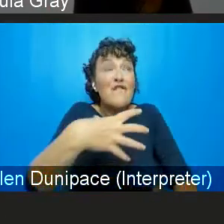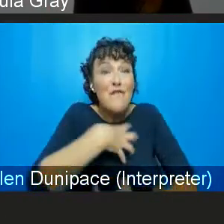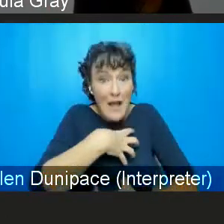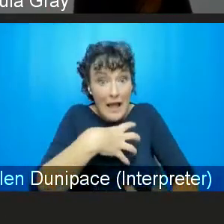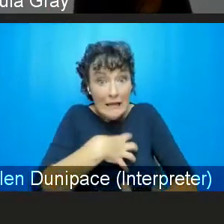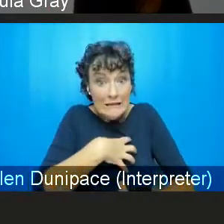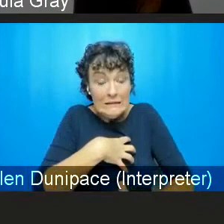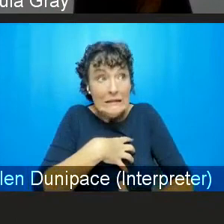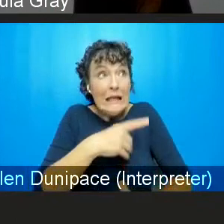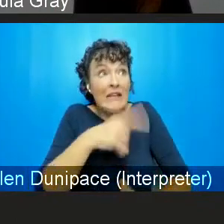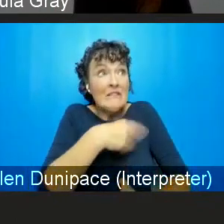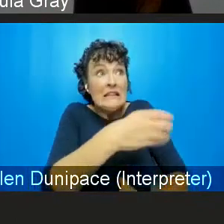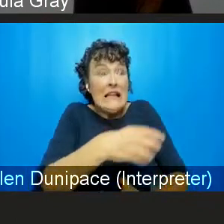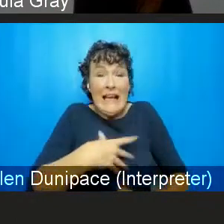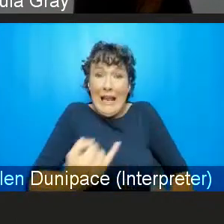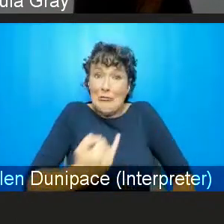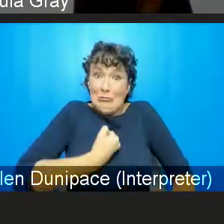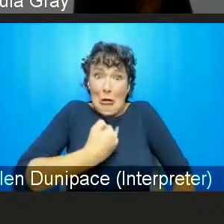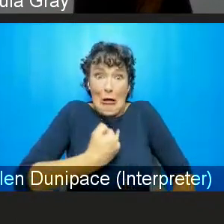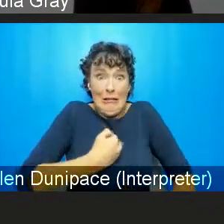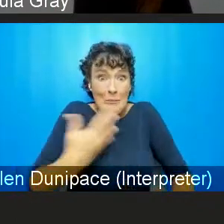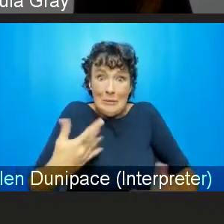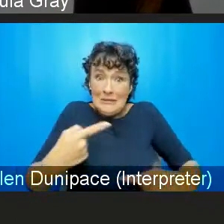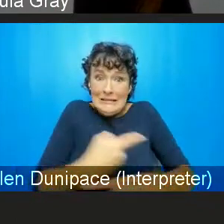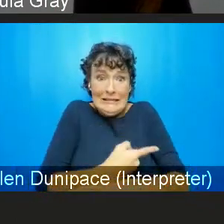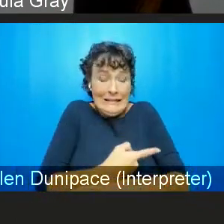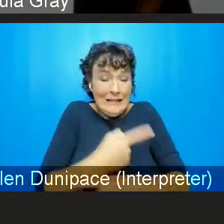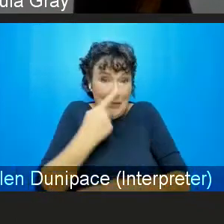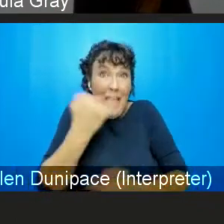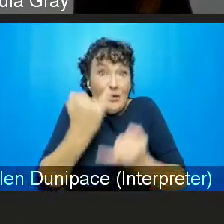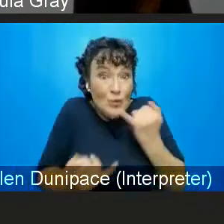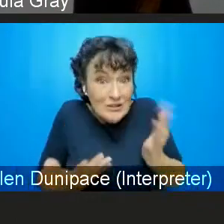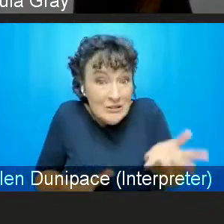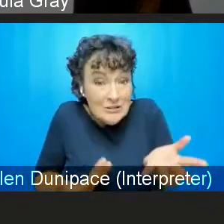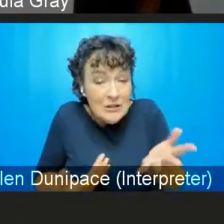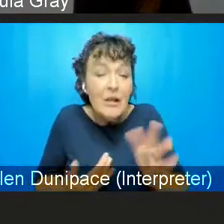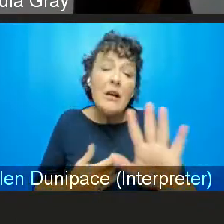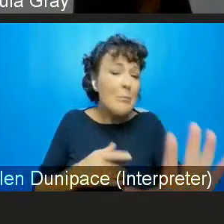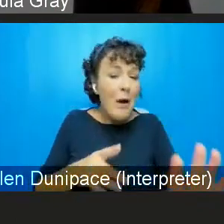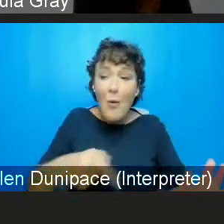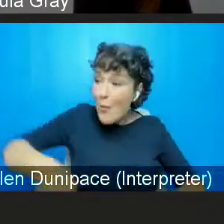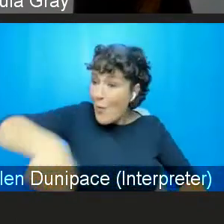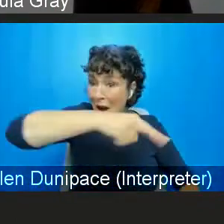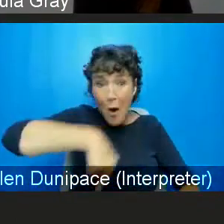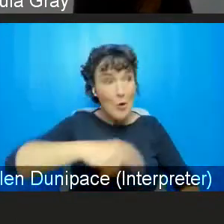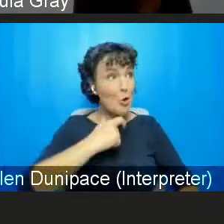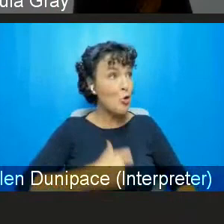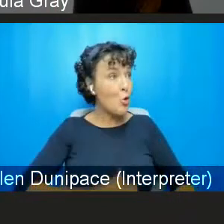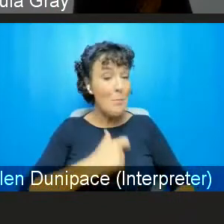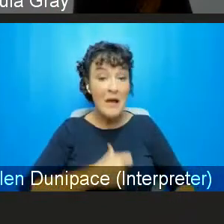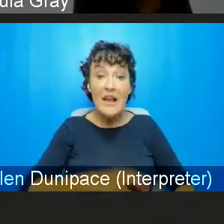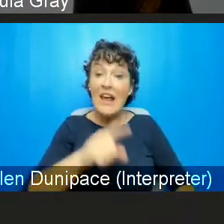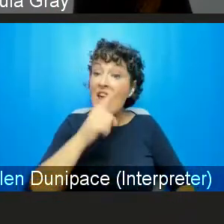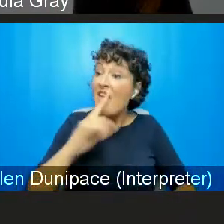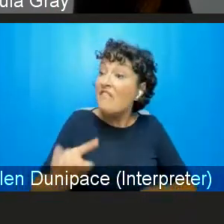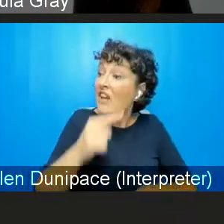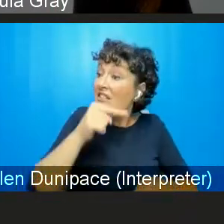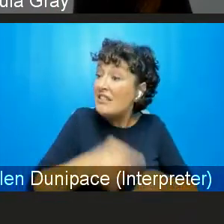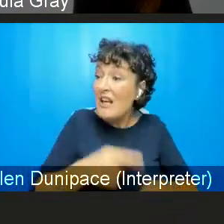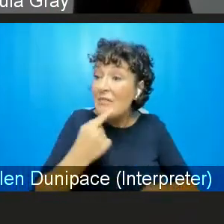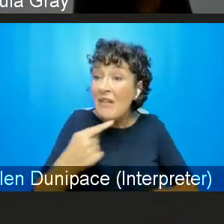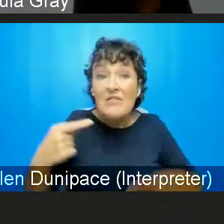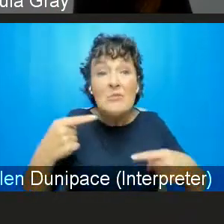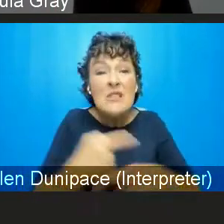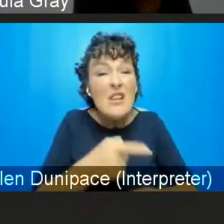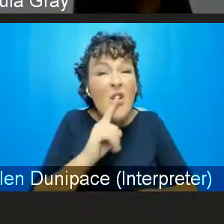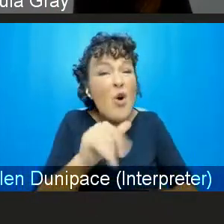they'll get it wrong. I think, like all of us, we all get things wrong in life. We get it wrong first time, we'll get it right the next time. And this